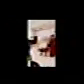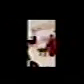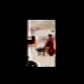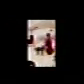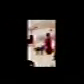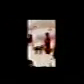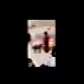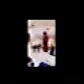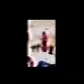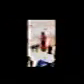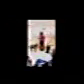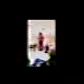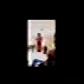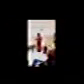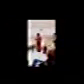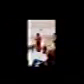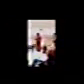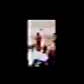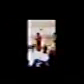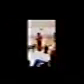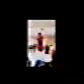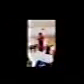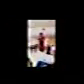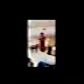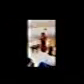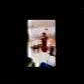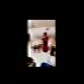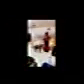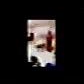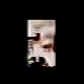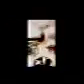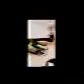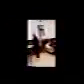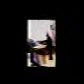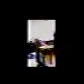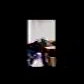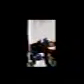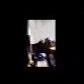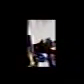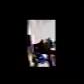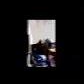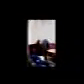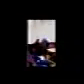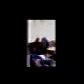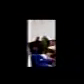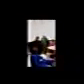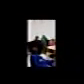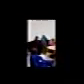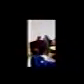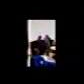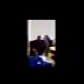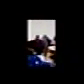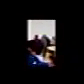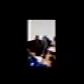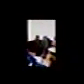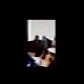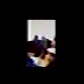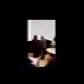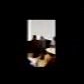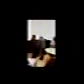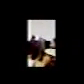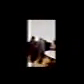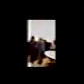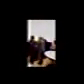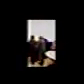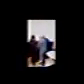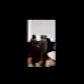Every promise of God right here tonight will belong to everybody. The power manifestation tonight belongs